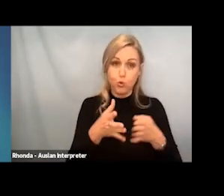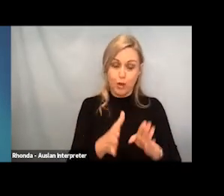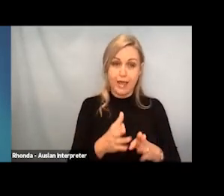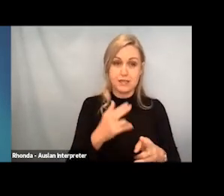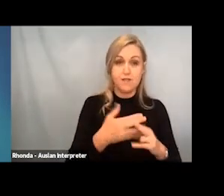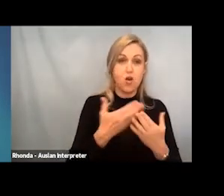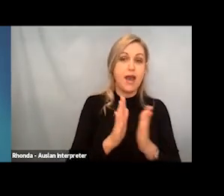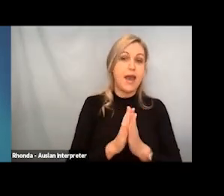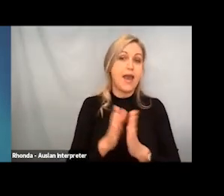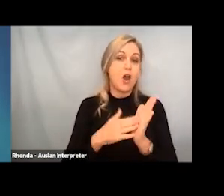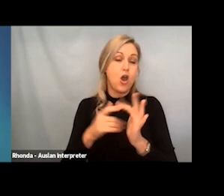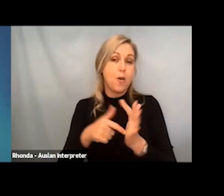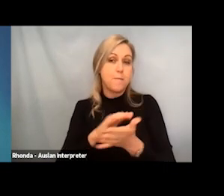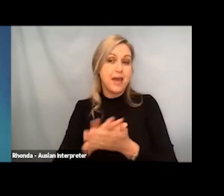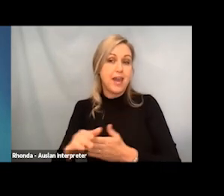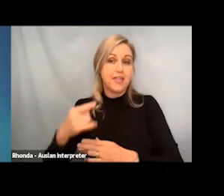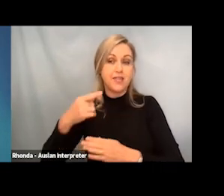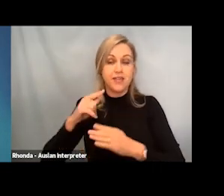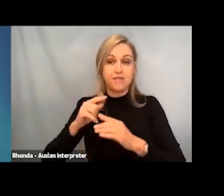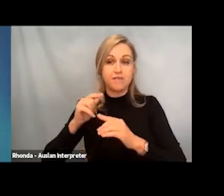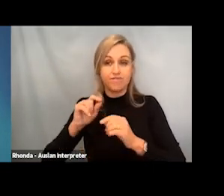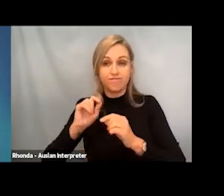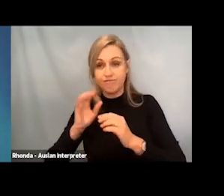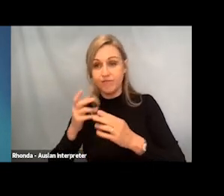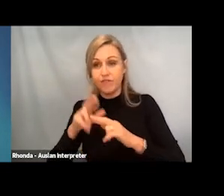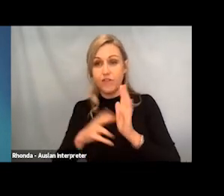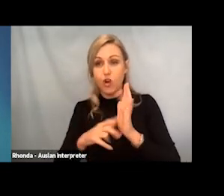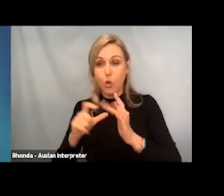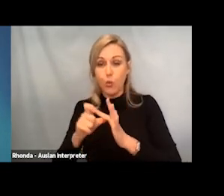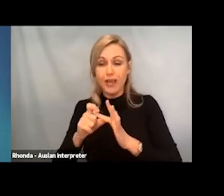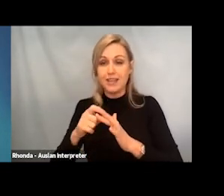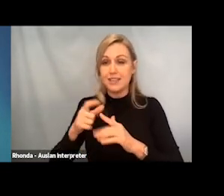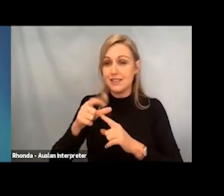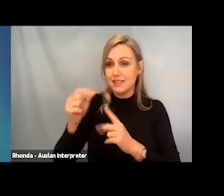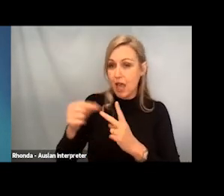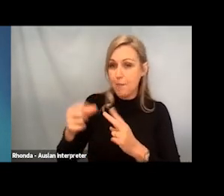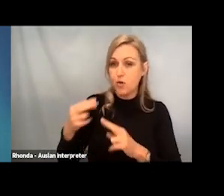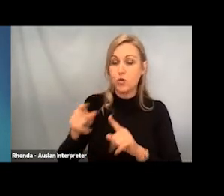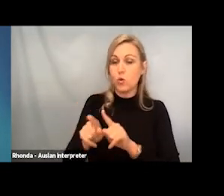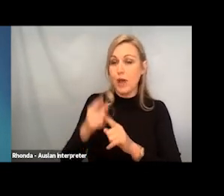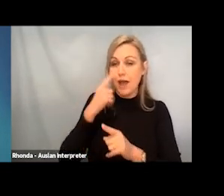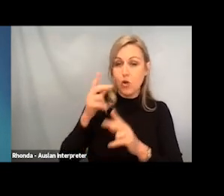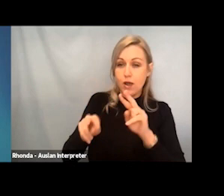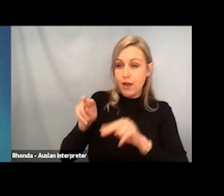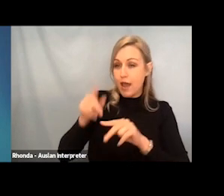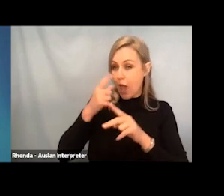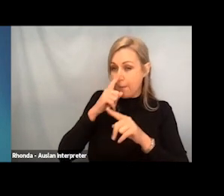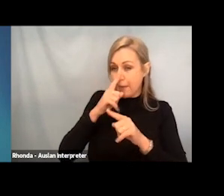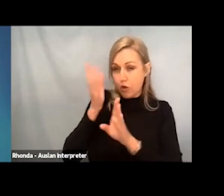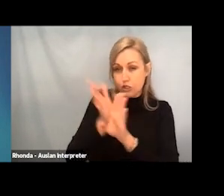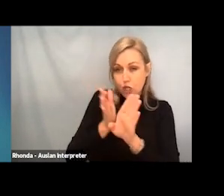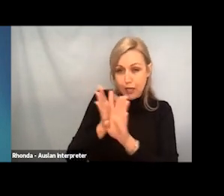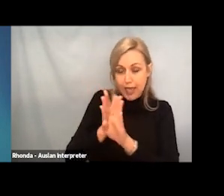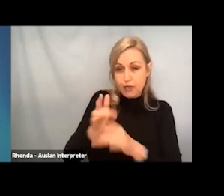methamphetamine positive oral fluid samples. Our secondary outcomes were craving, severity of dependence, withdrawal. We also looked at psychiatric symptoms